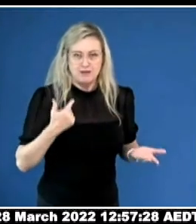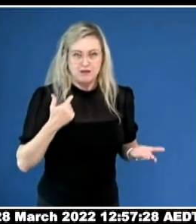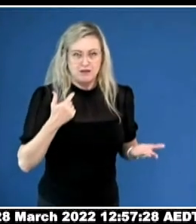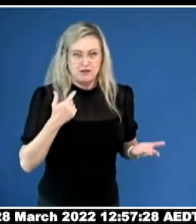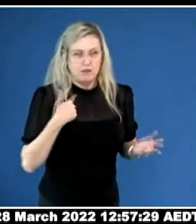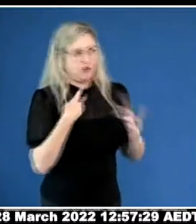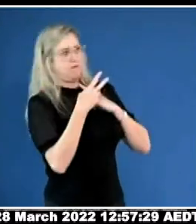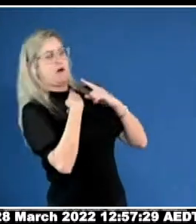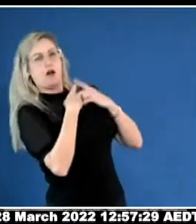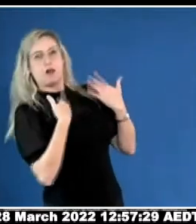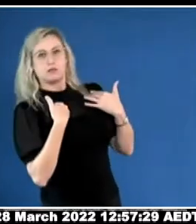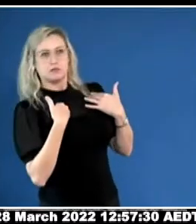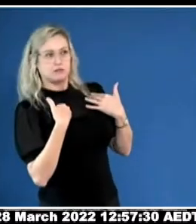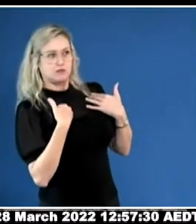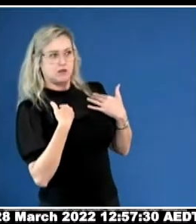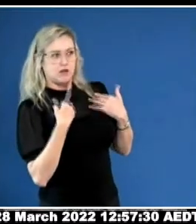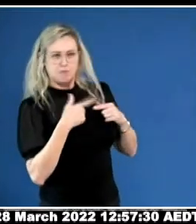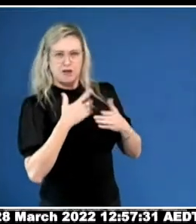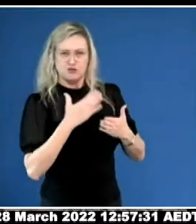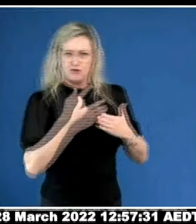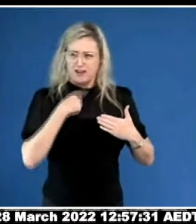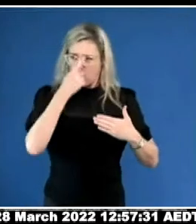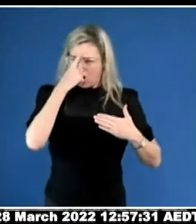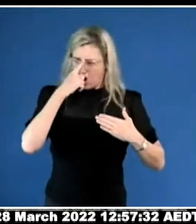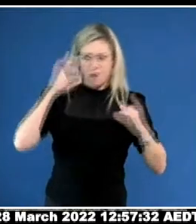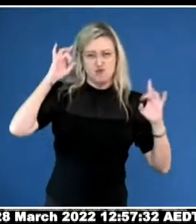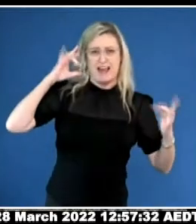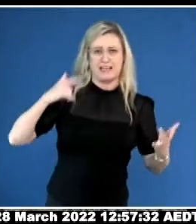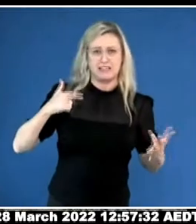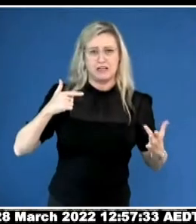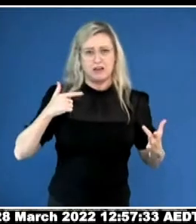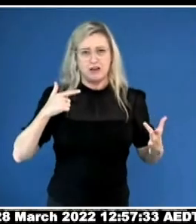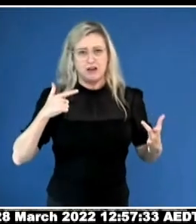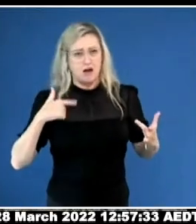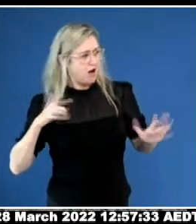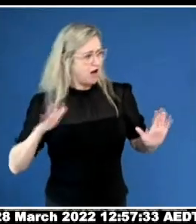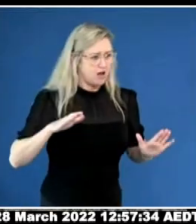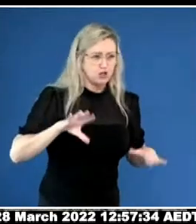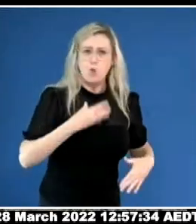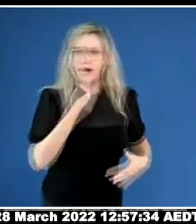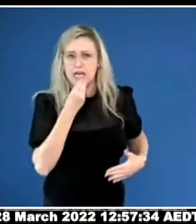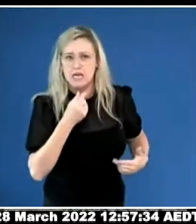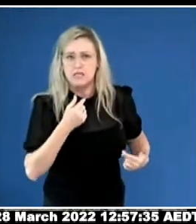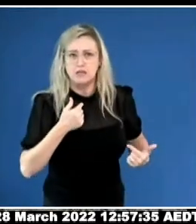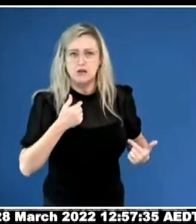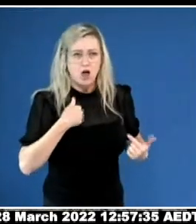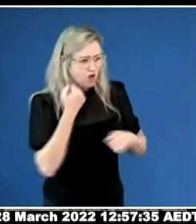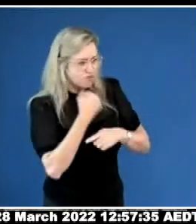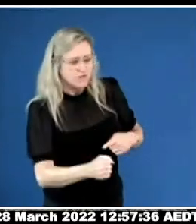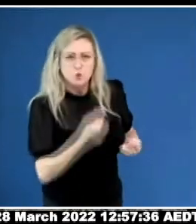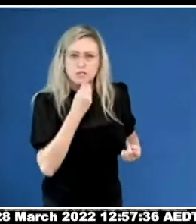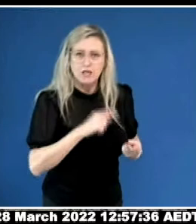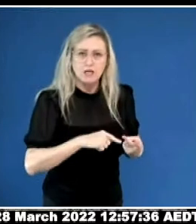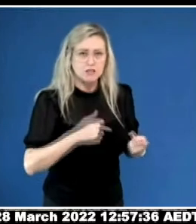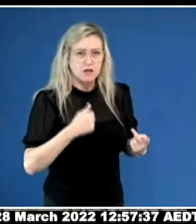is that I was the one that was hysterical. I was the one who was refusing to eat. I was the one that looked like I was